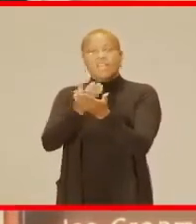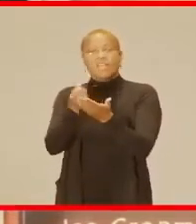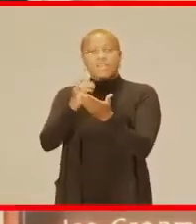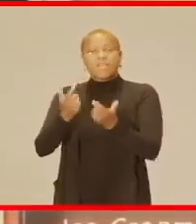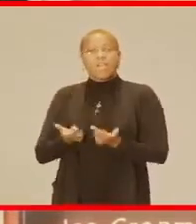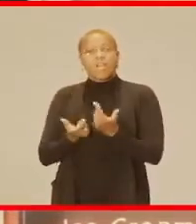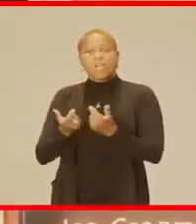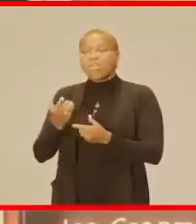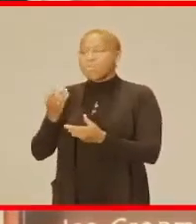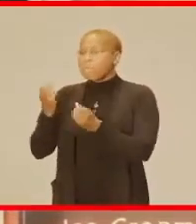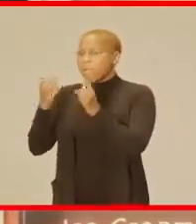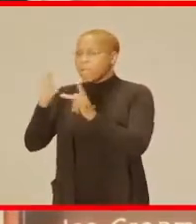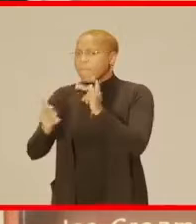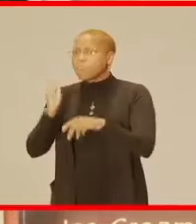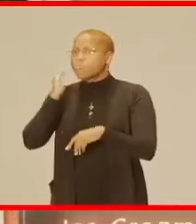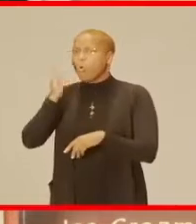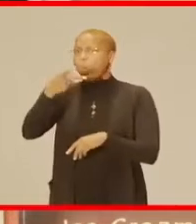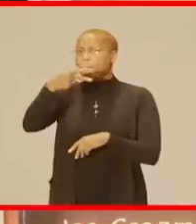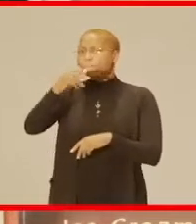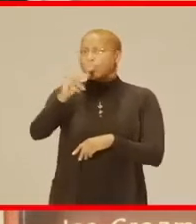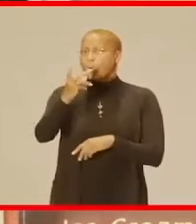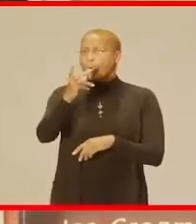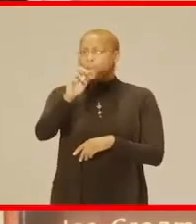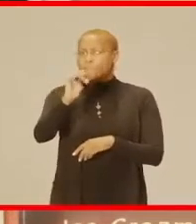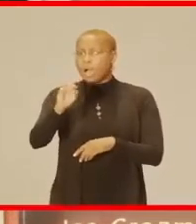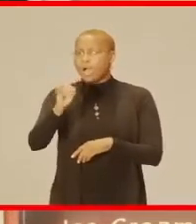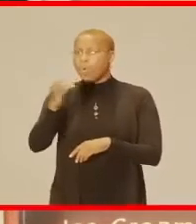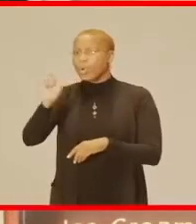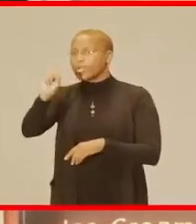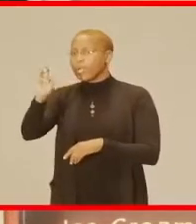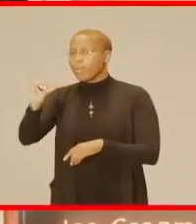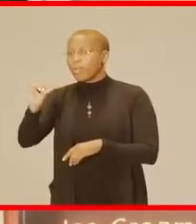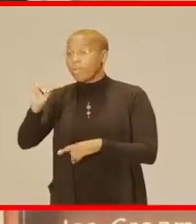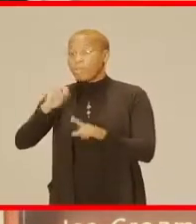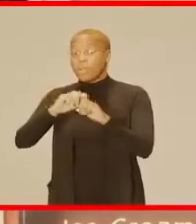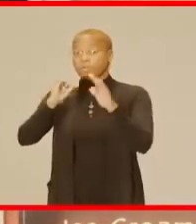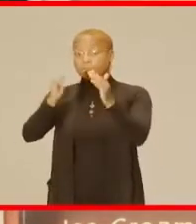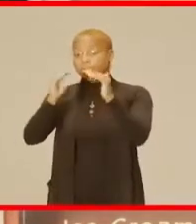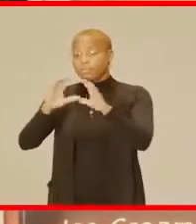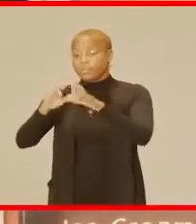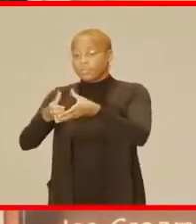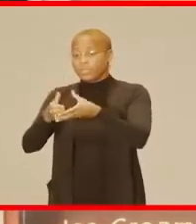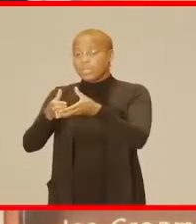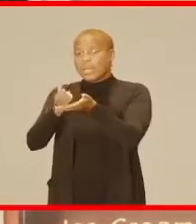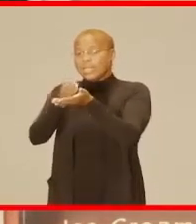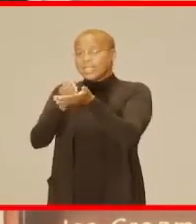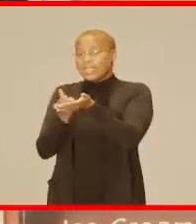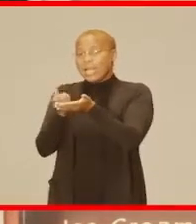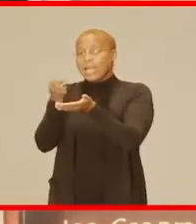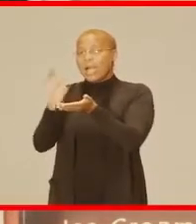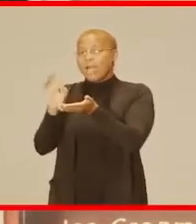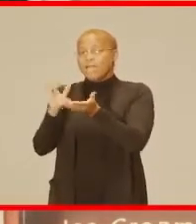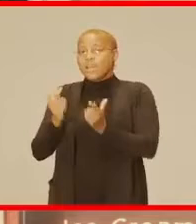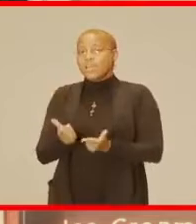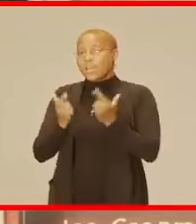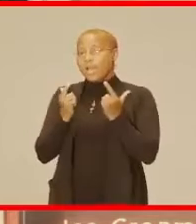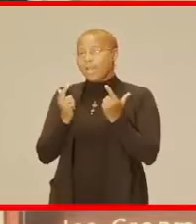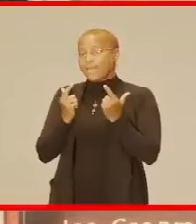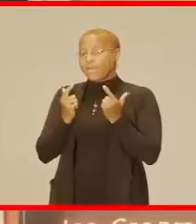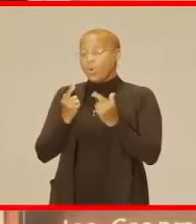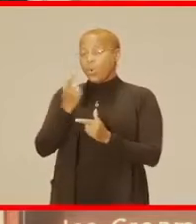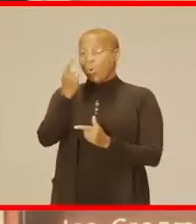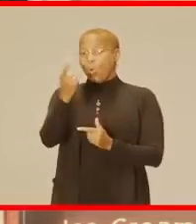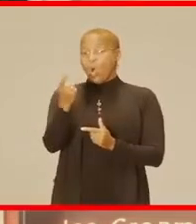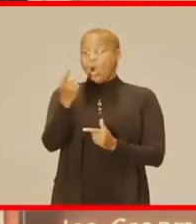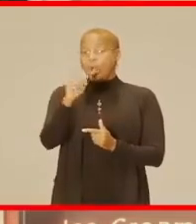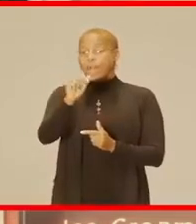Sailor Moon, and I've talked a lot about, the fantasy stuff, but there's another genre of anime known as slice of life. And one slice of life